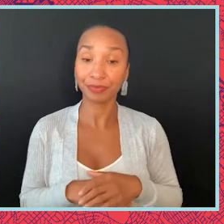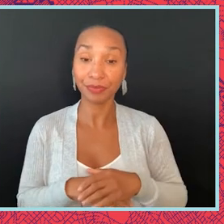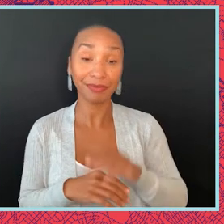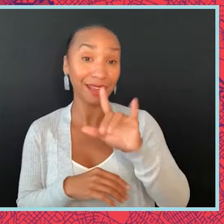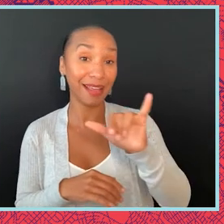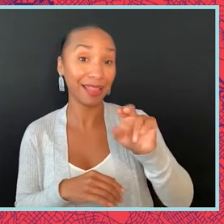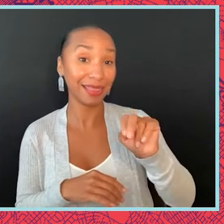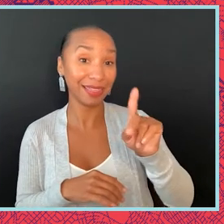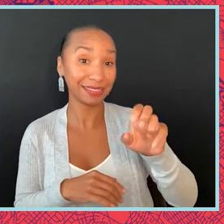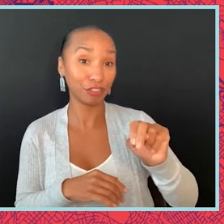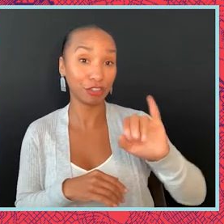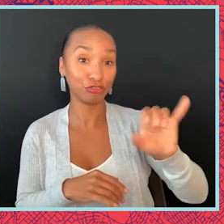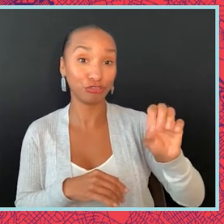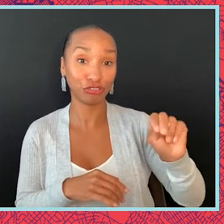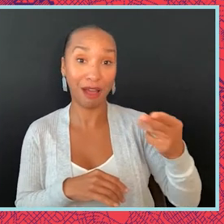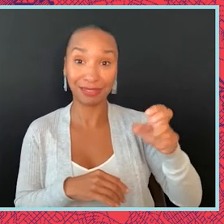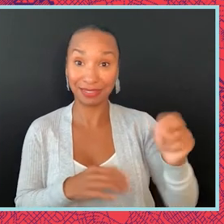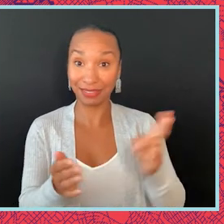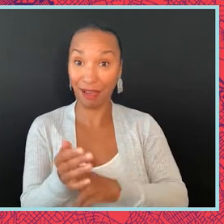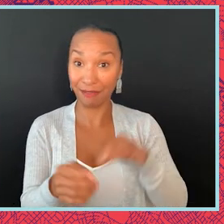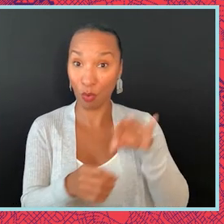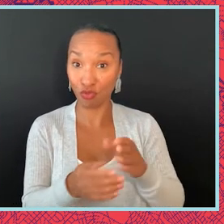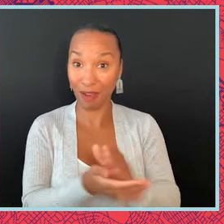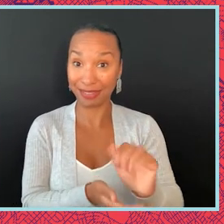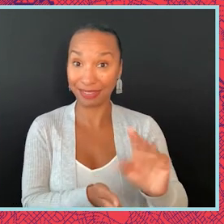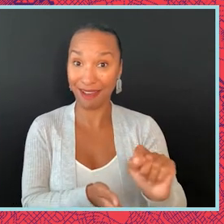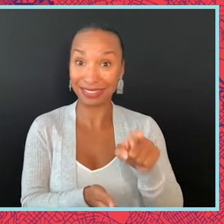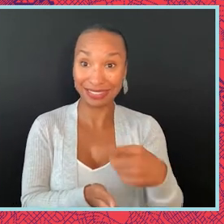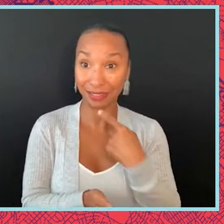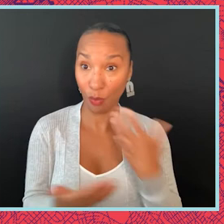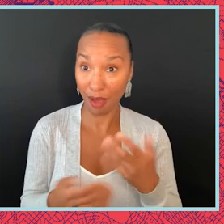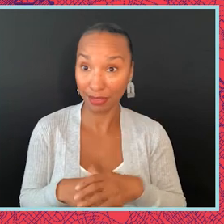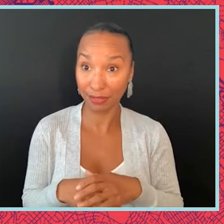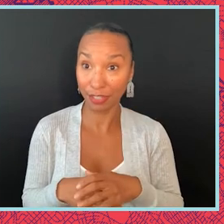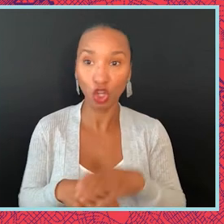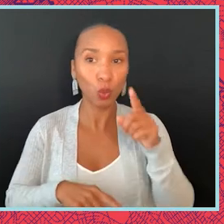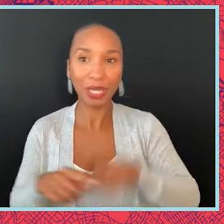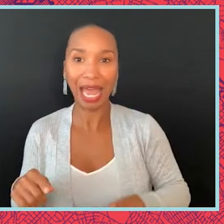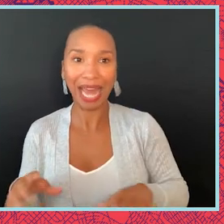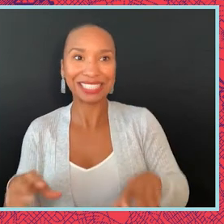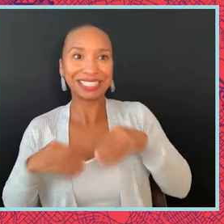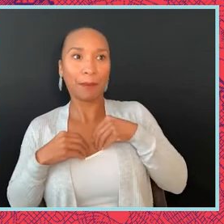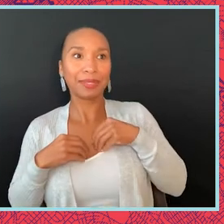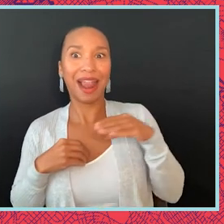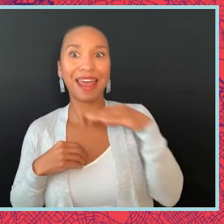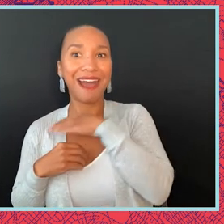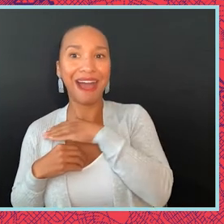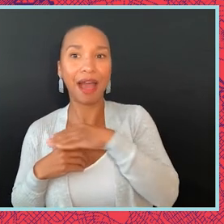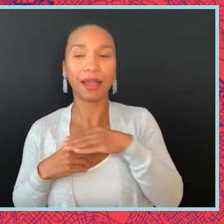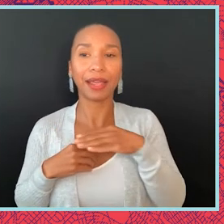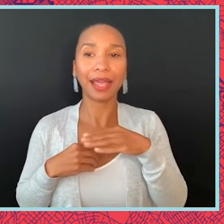that Lyndon Johnson said when he signed the Voting Rights Act was that you cannot live with a lie and not be stained by